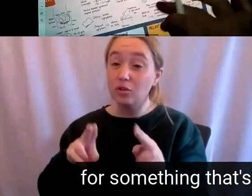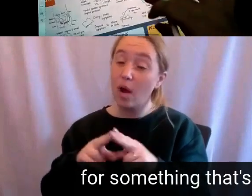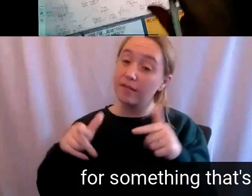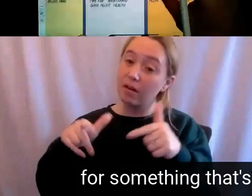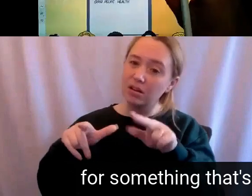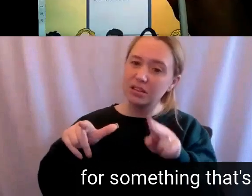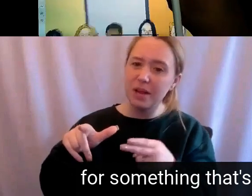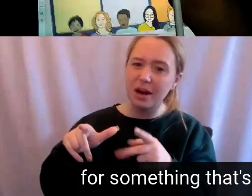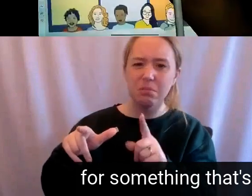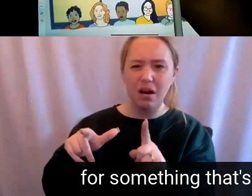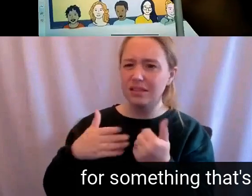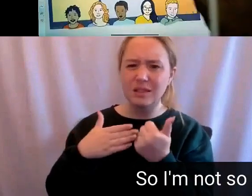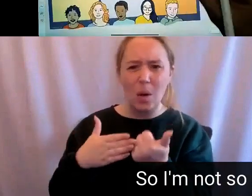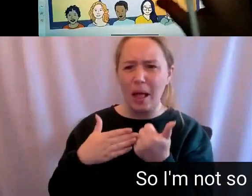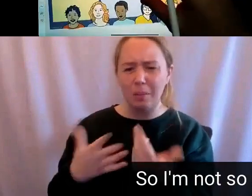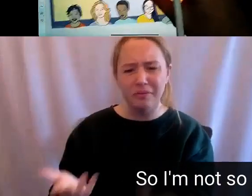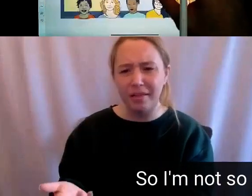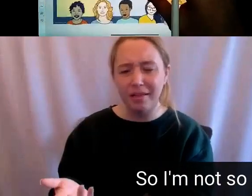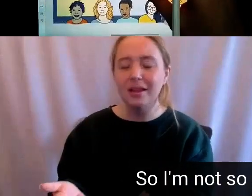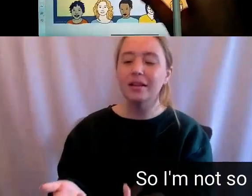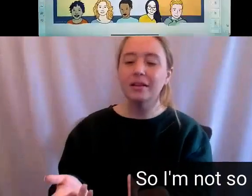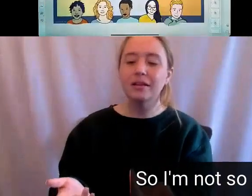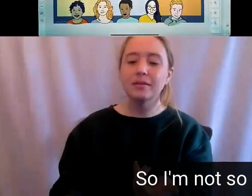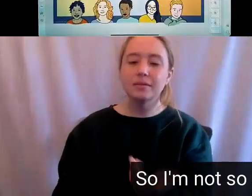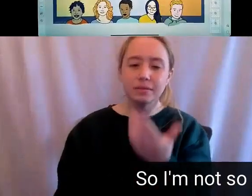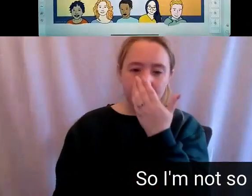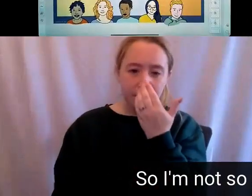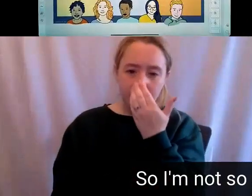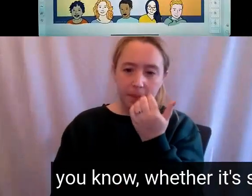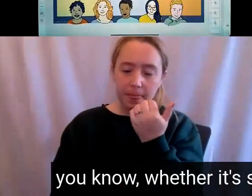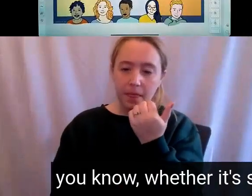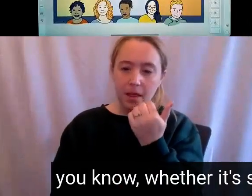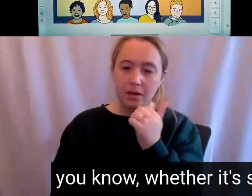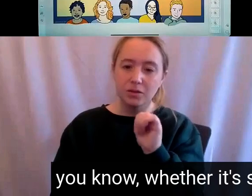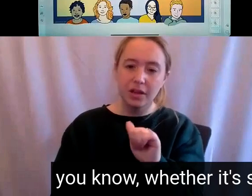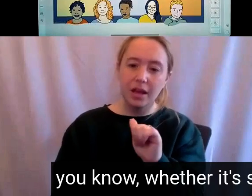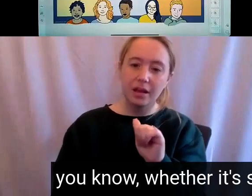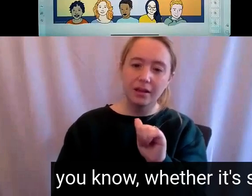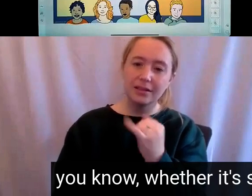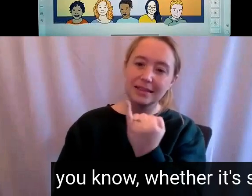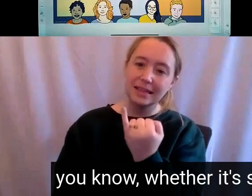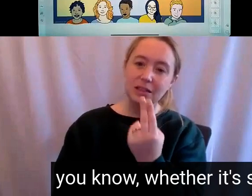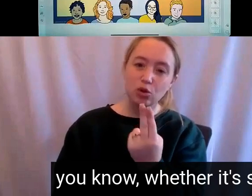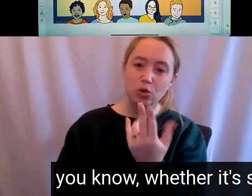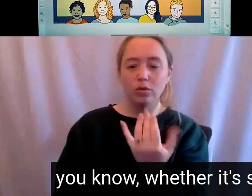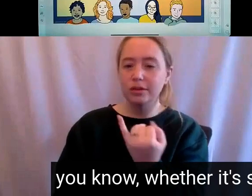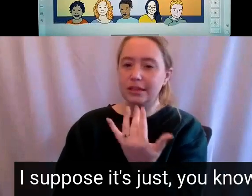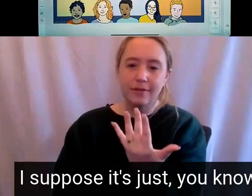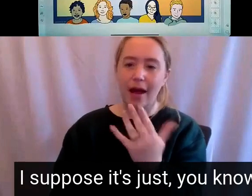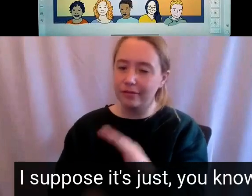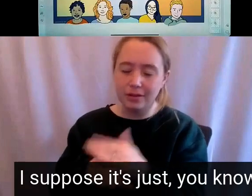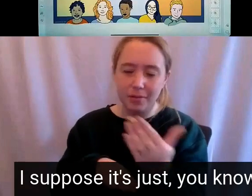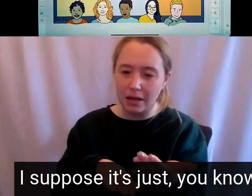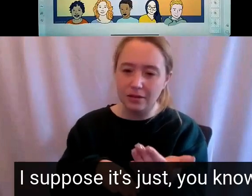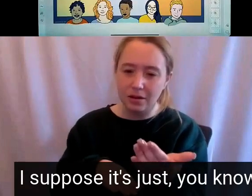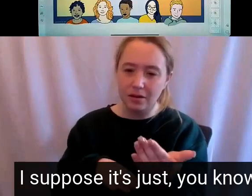for something that's really not going to help you. So I'm not so sure that the actual, you know, whether it's 62 or 65 matters. I